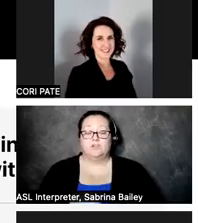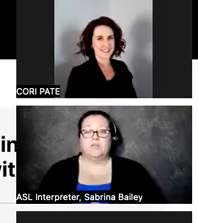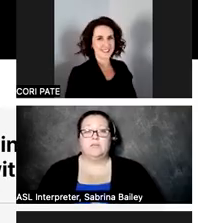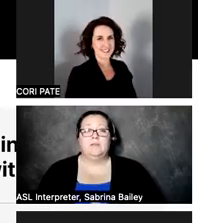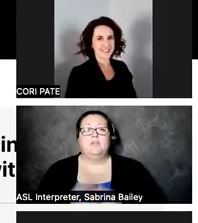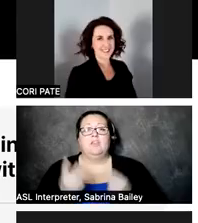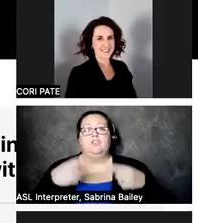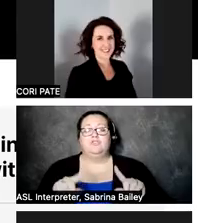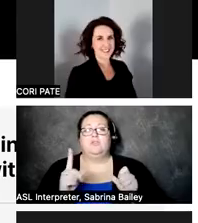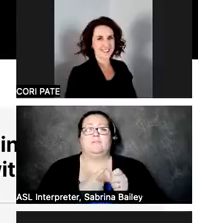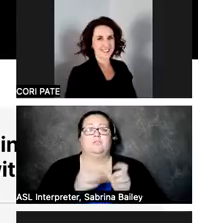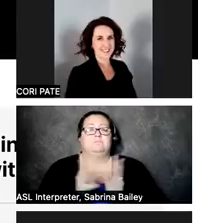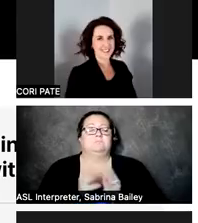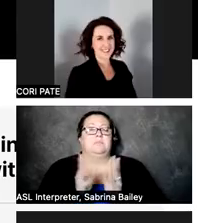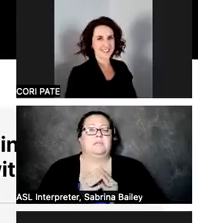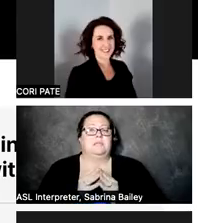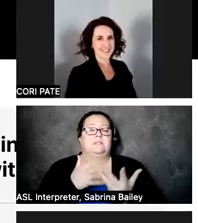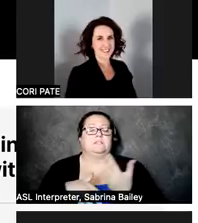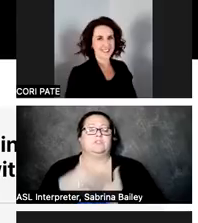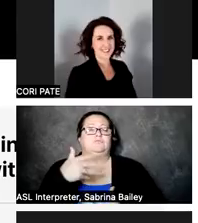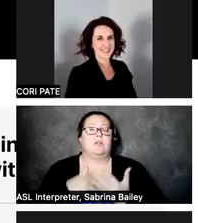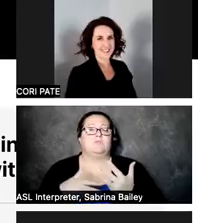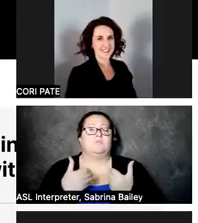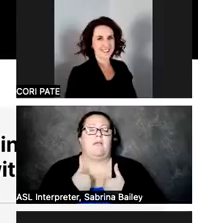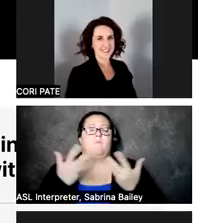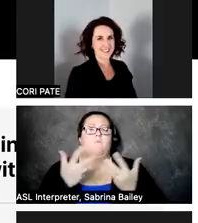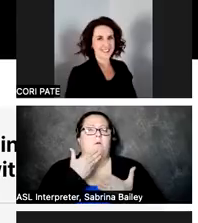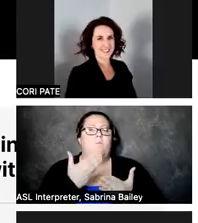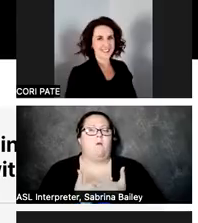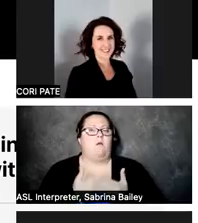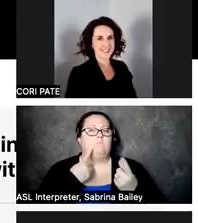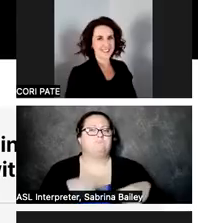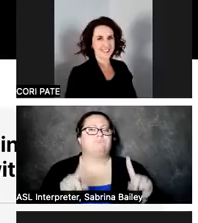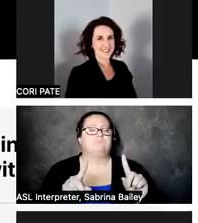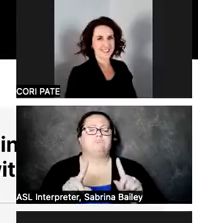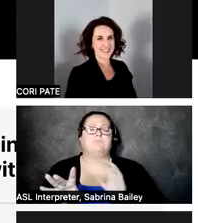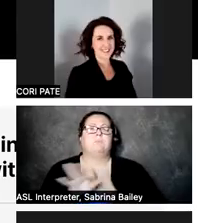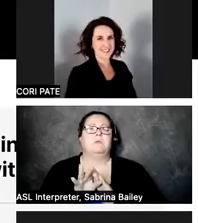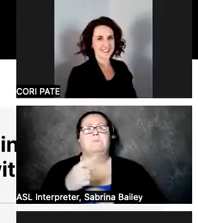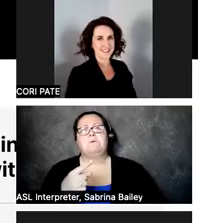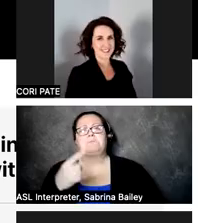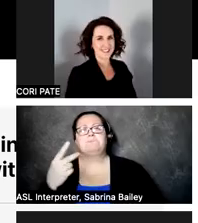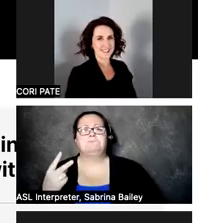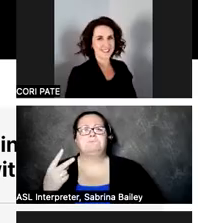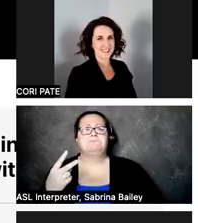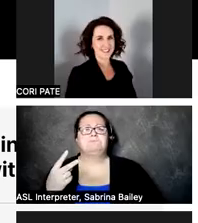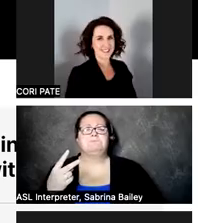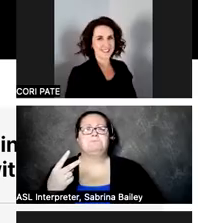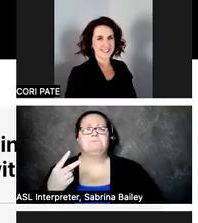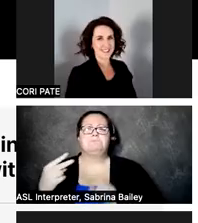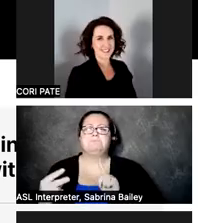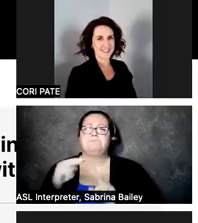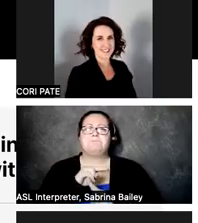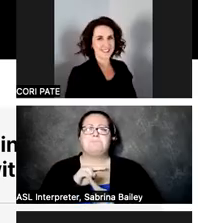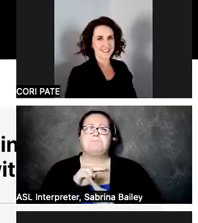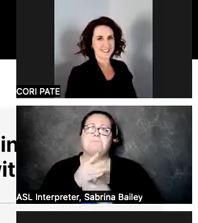those first meetings or interactions, what went well? Maybe pick 1 to 2 aspects of the first meeting that you think that